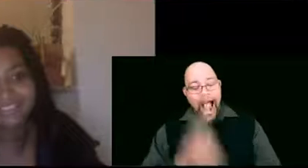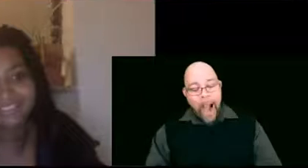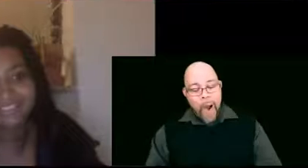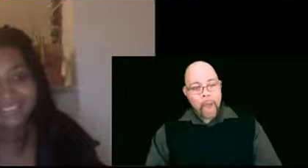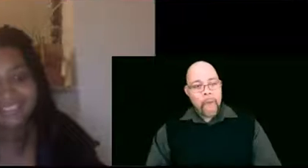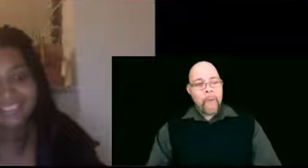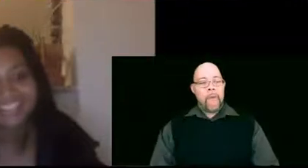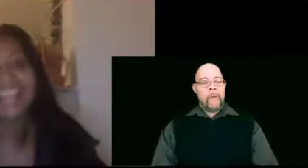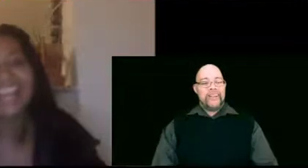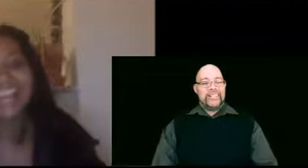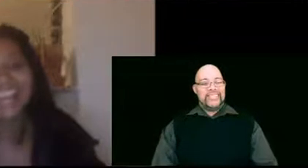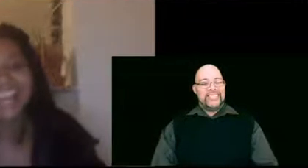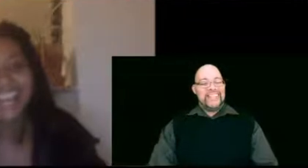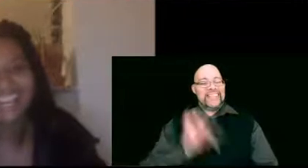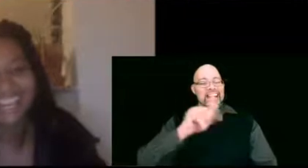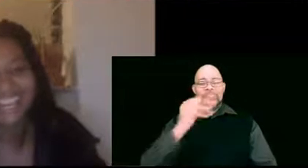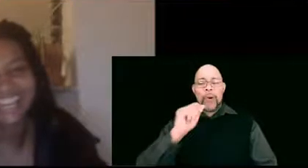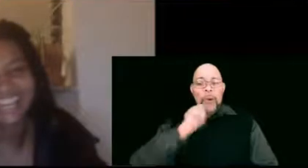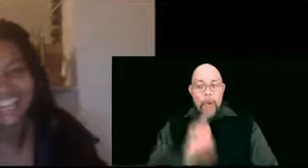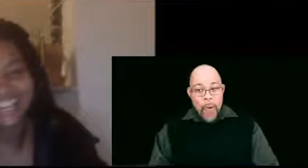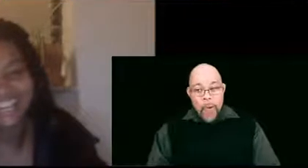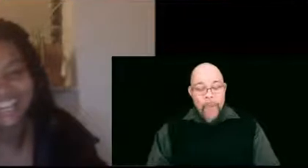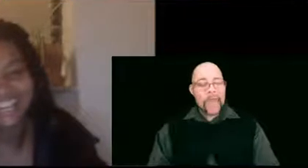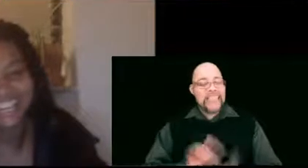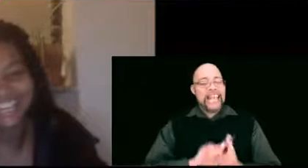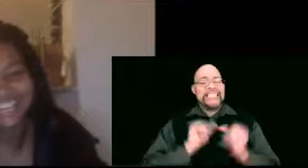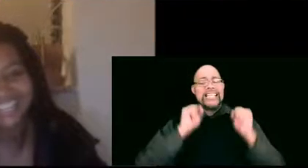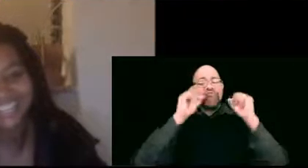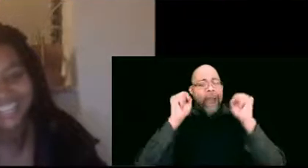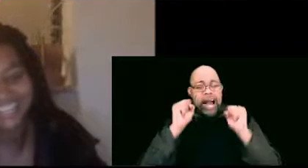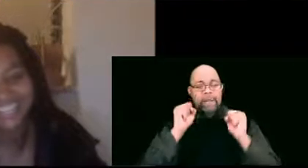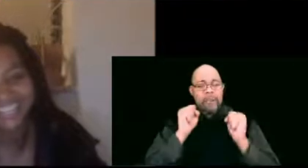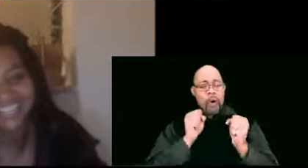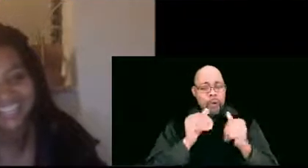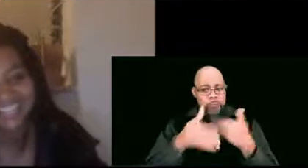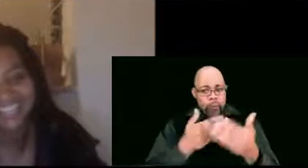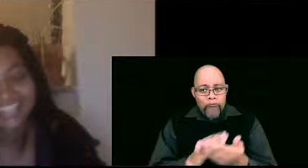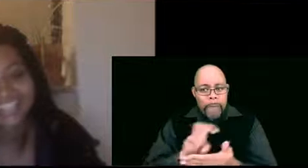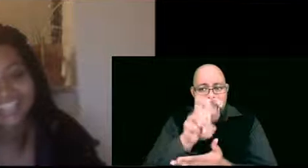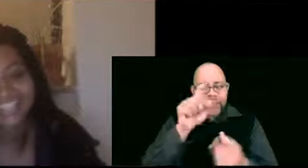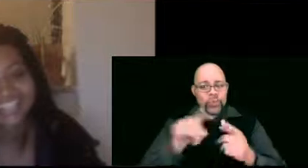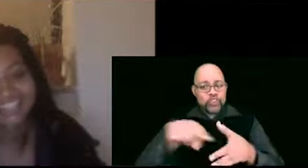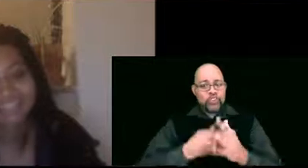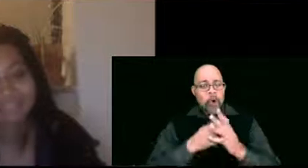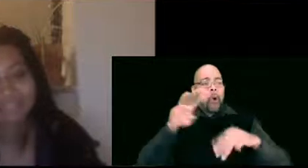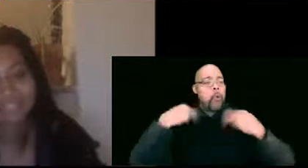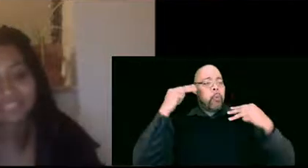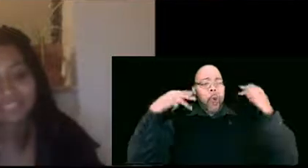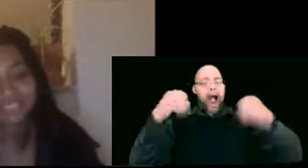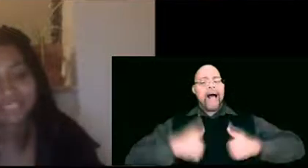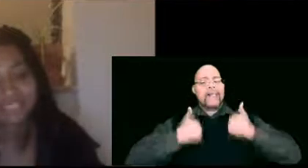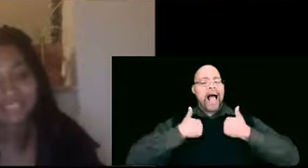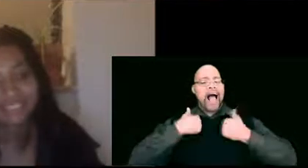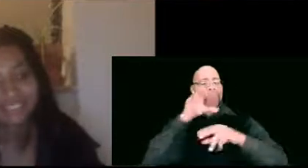Wow. That's so cool. Like, that's an incredible path to your start in